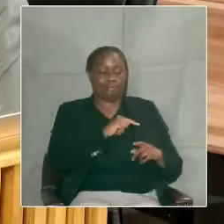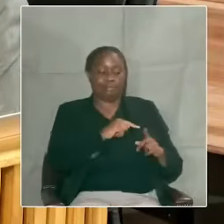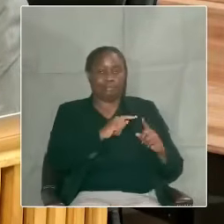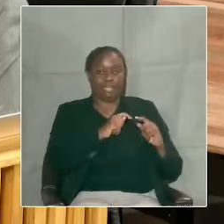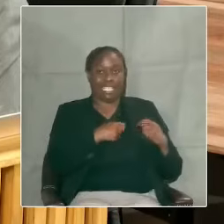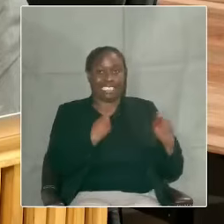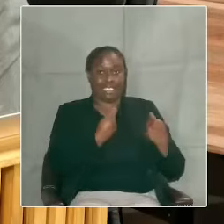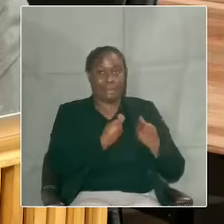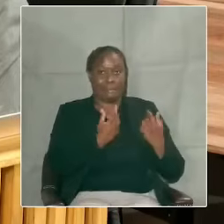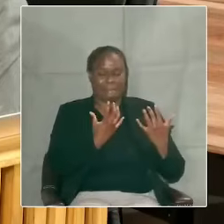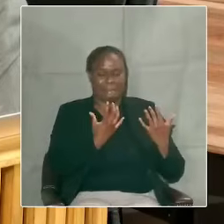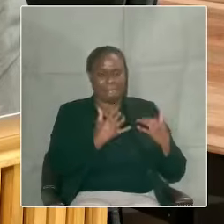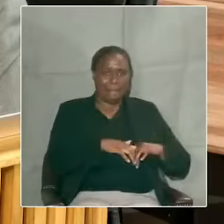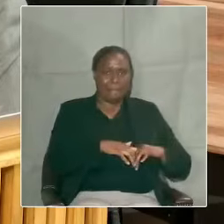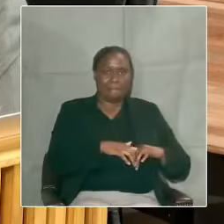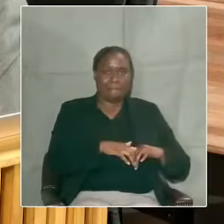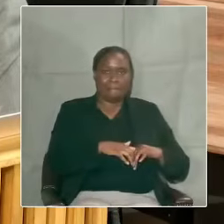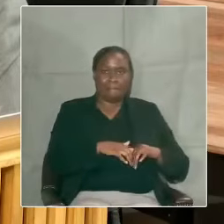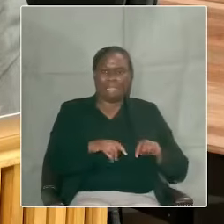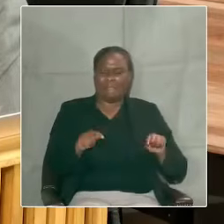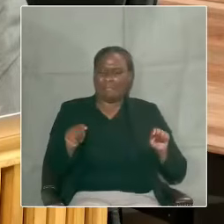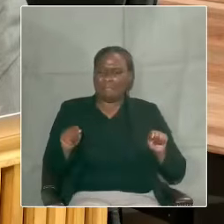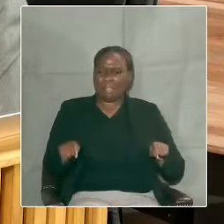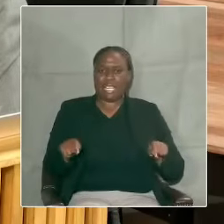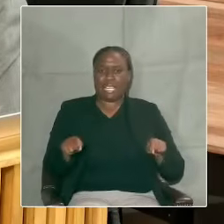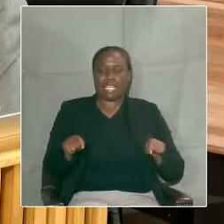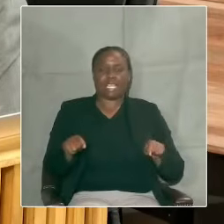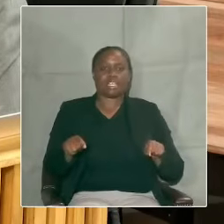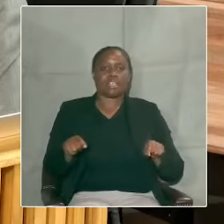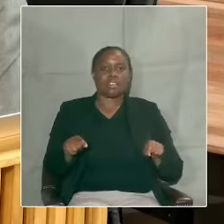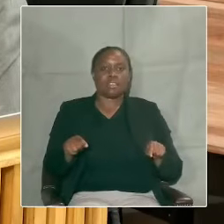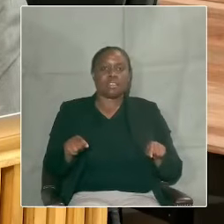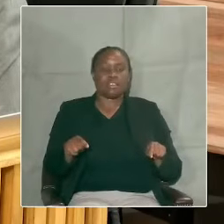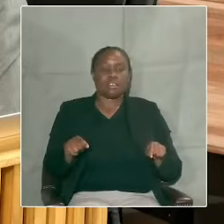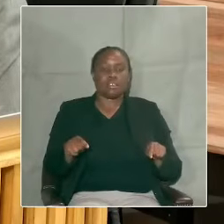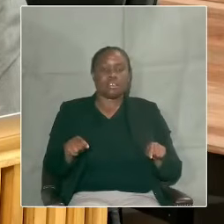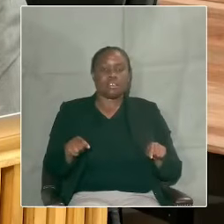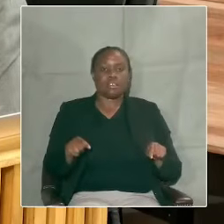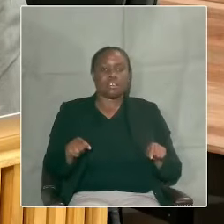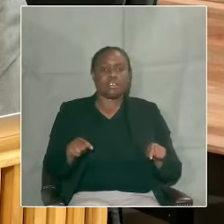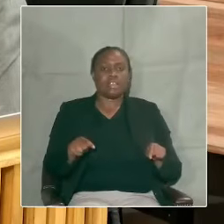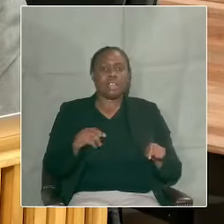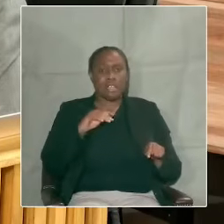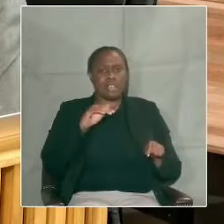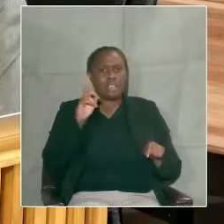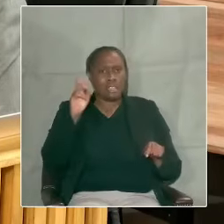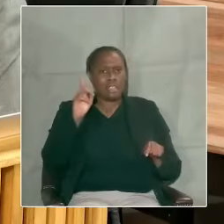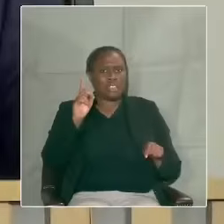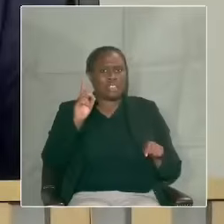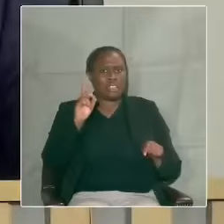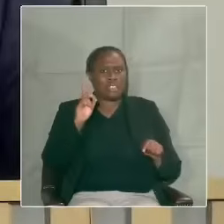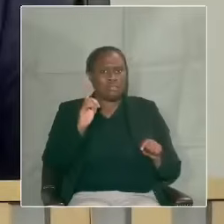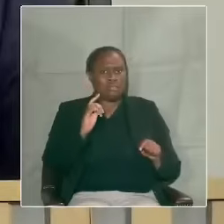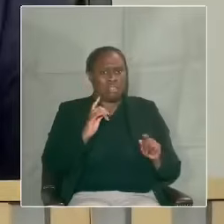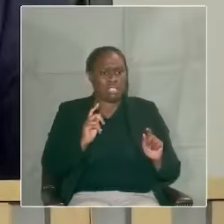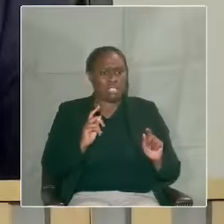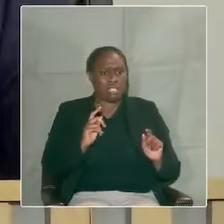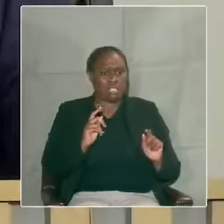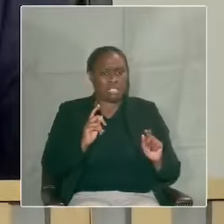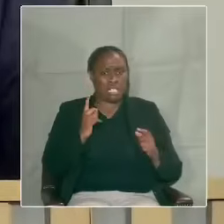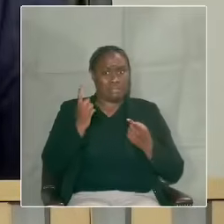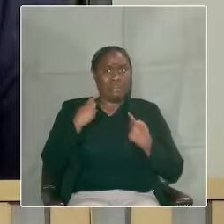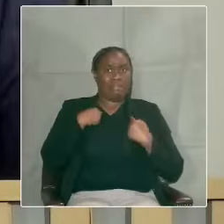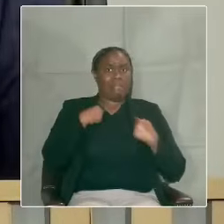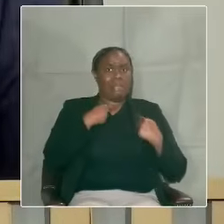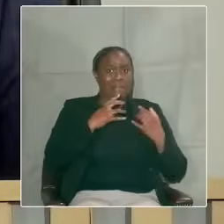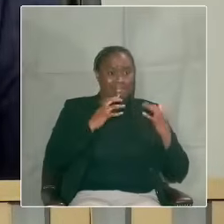happen immediately, that is also dealing with the how part, i.e. the implementation